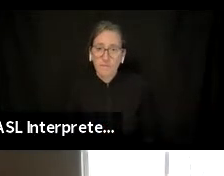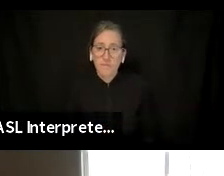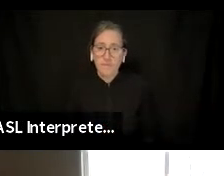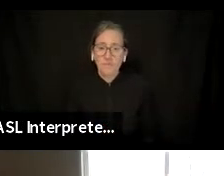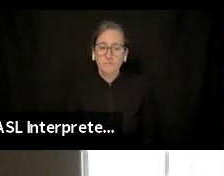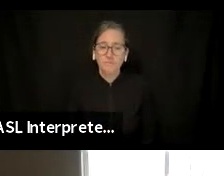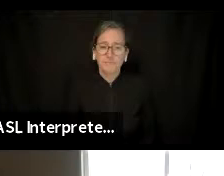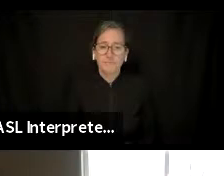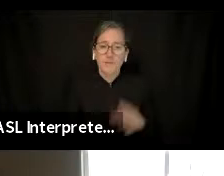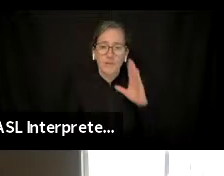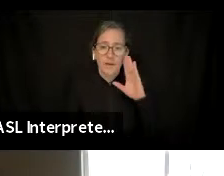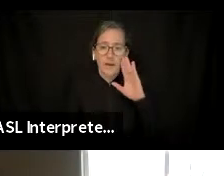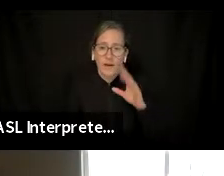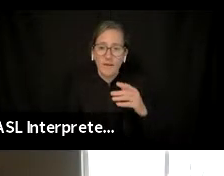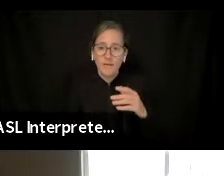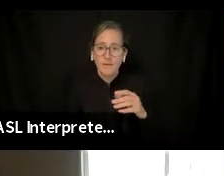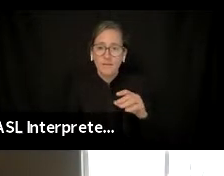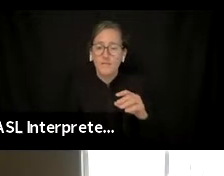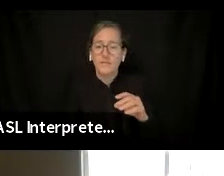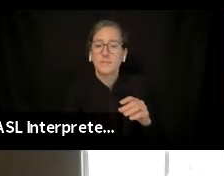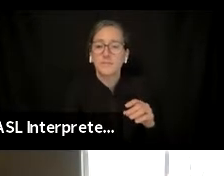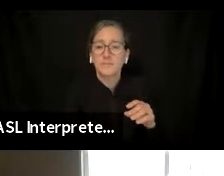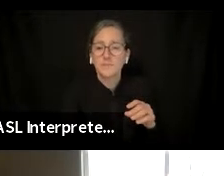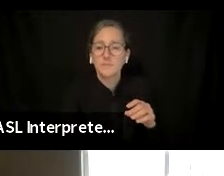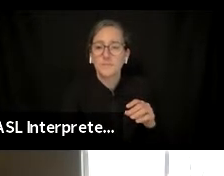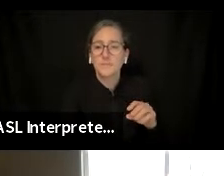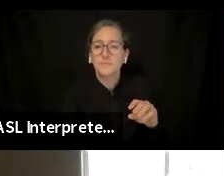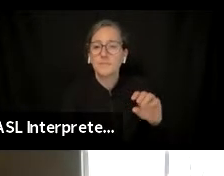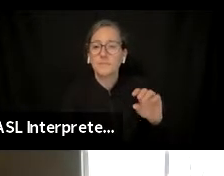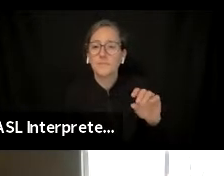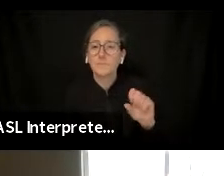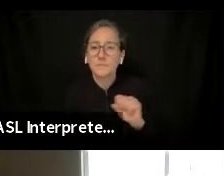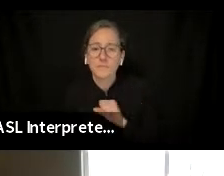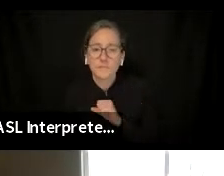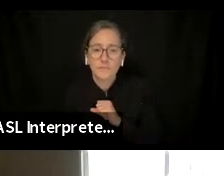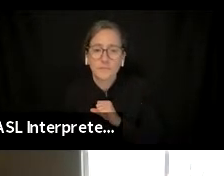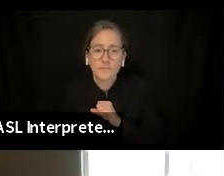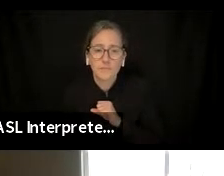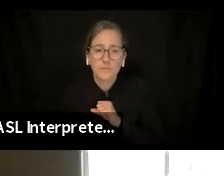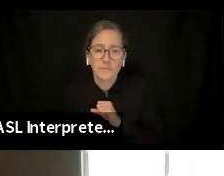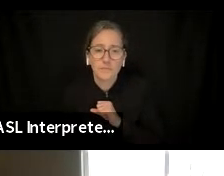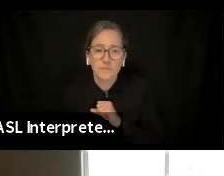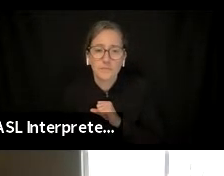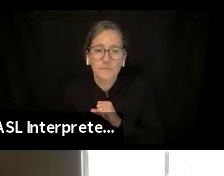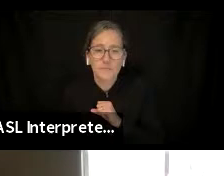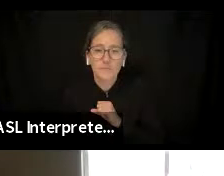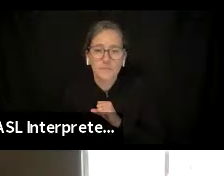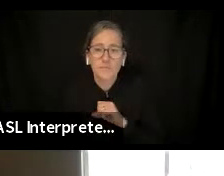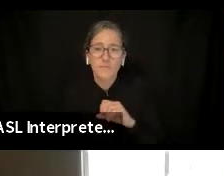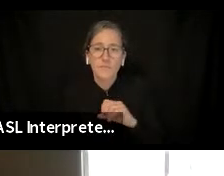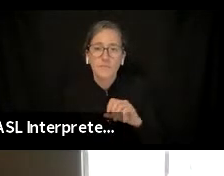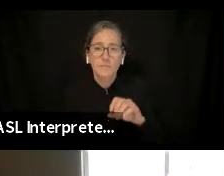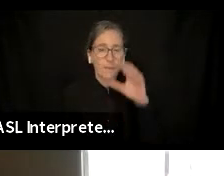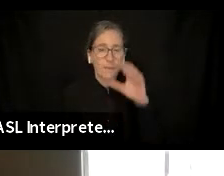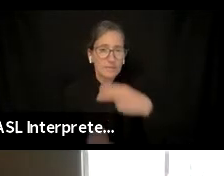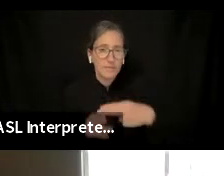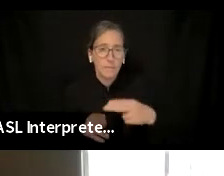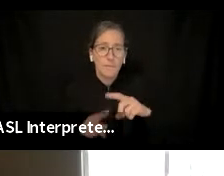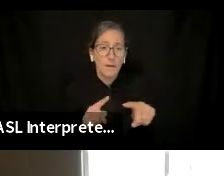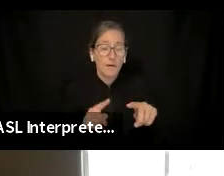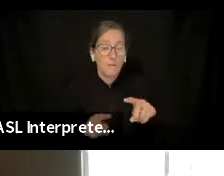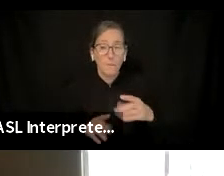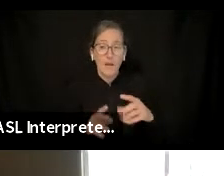to hear from you at the beginning. I'm glad you're here. Do you mind? We all kind of went around said our names, pronouns,